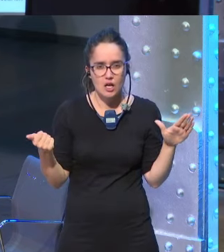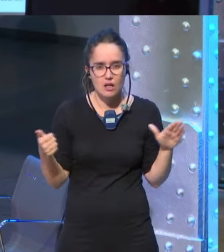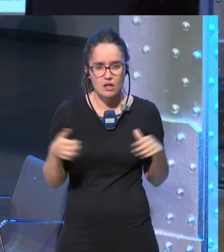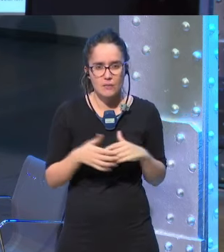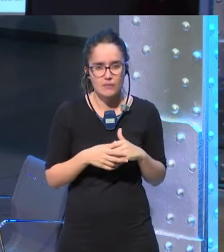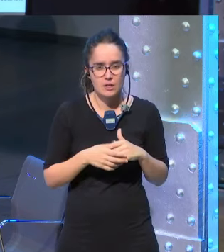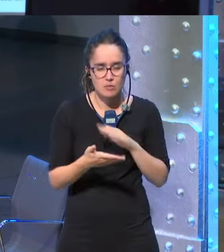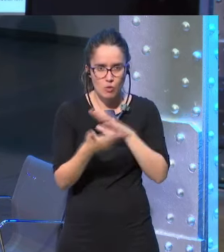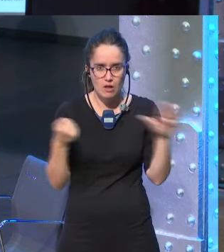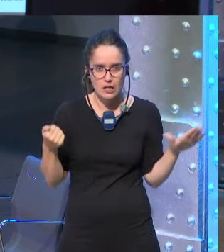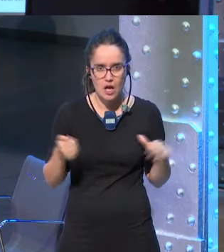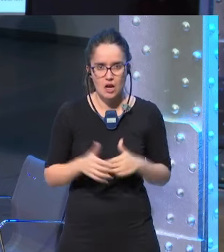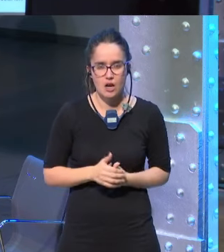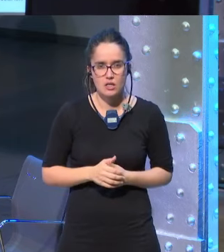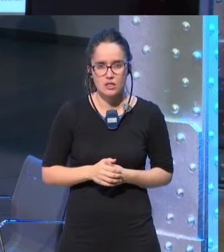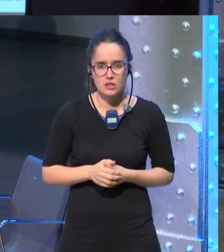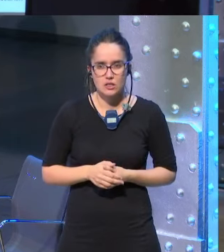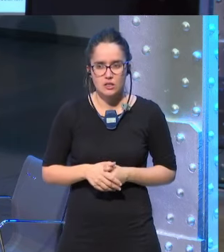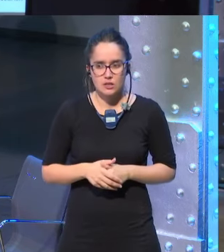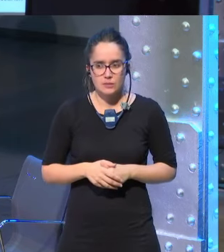So this now becomes a bit performative.